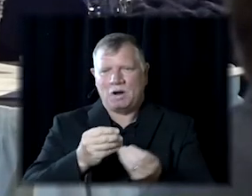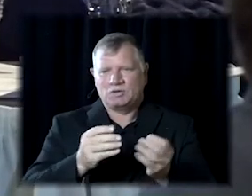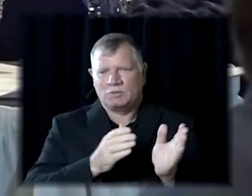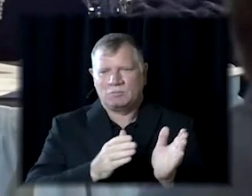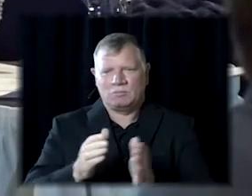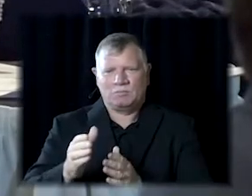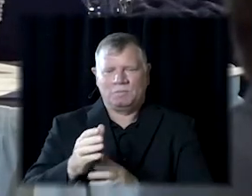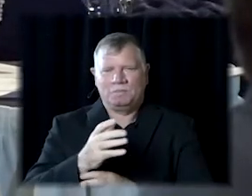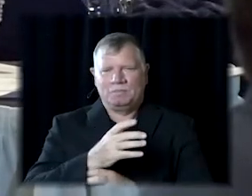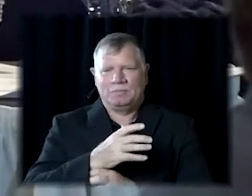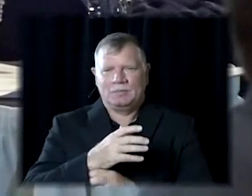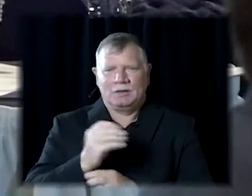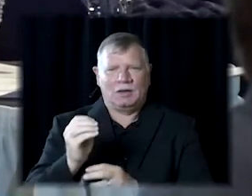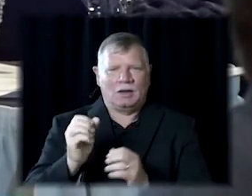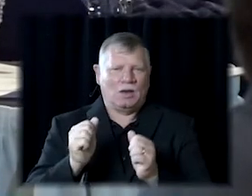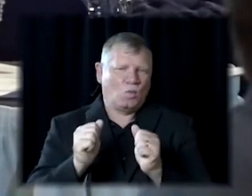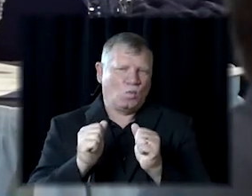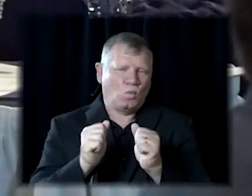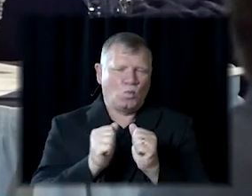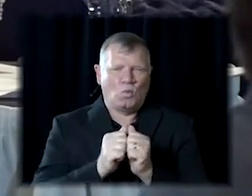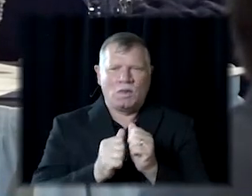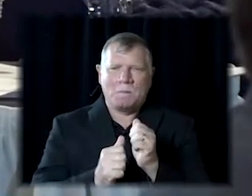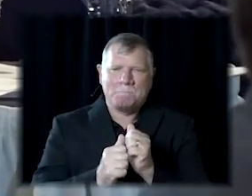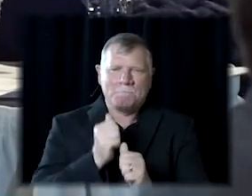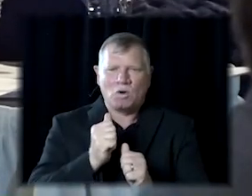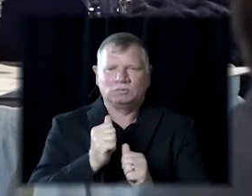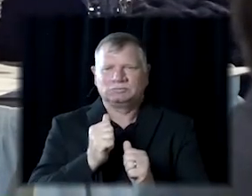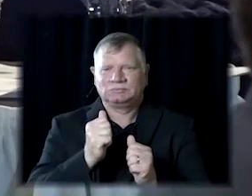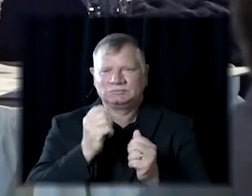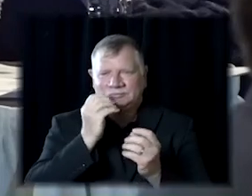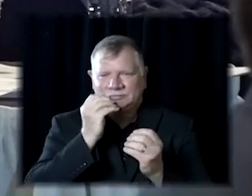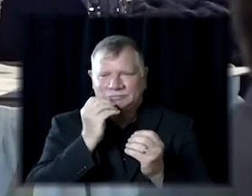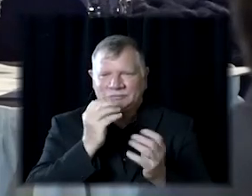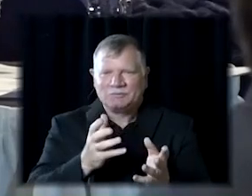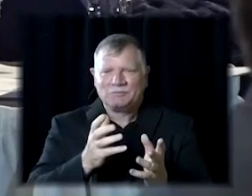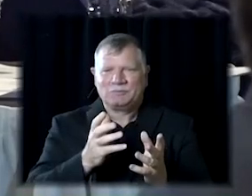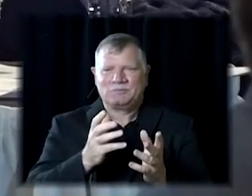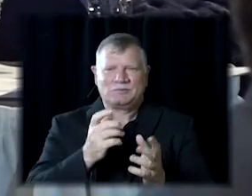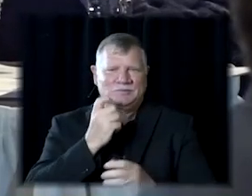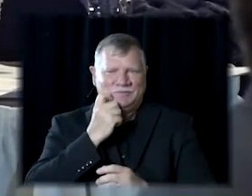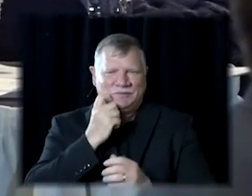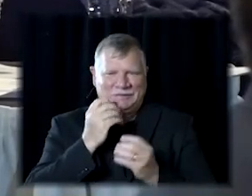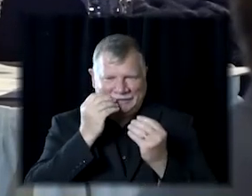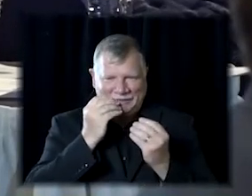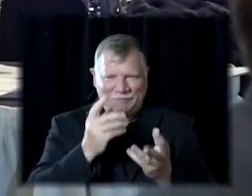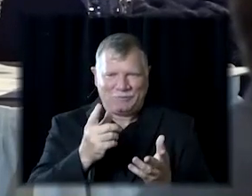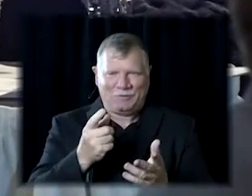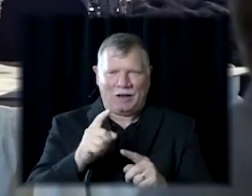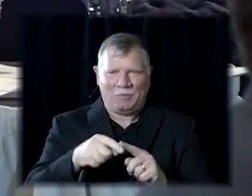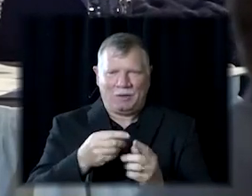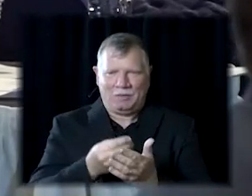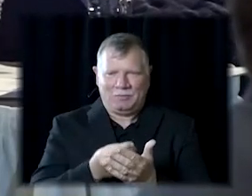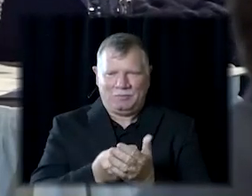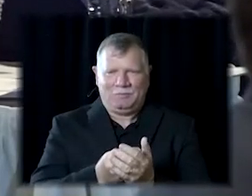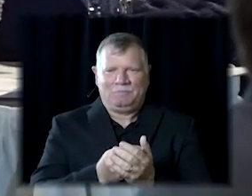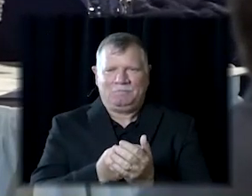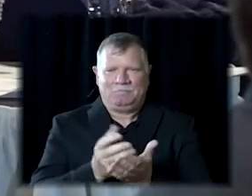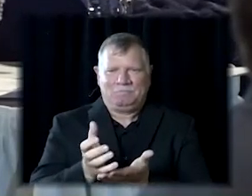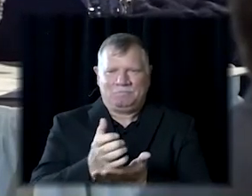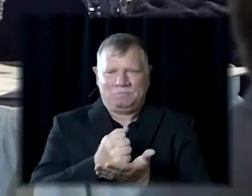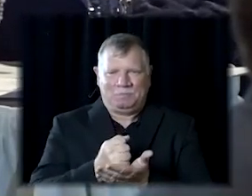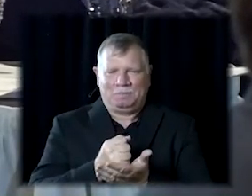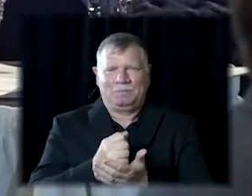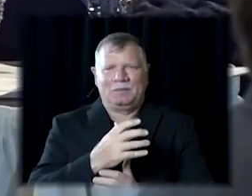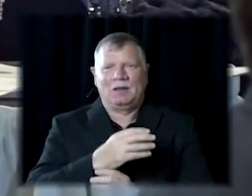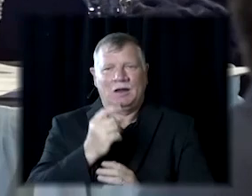most up-to-date factual information. As such, the overarching goals and outcomes of this fiscal plan, all developed with the recognition